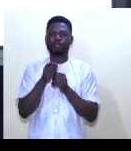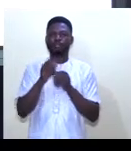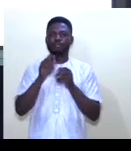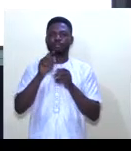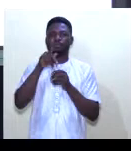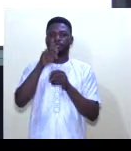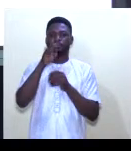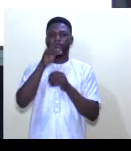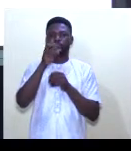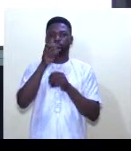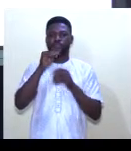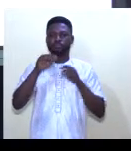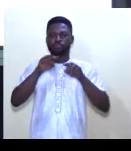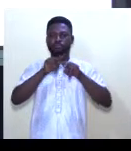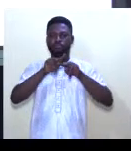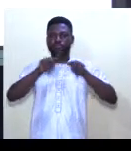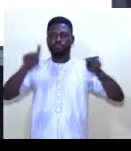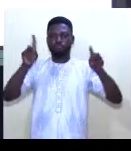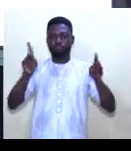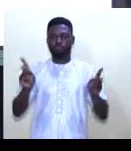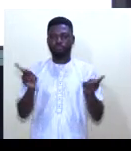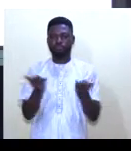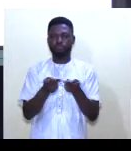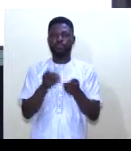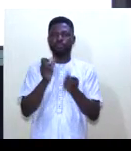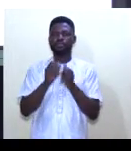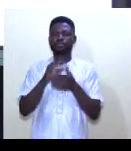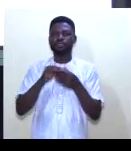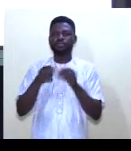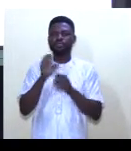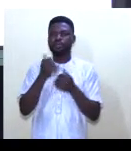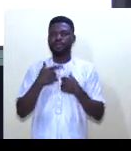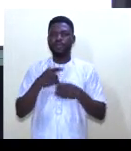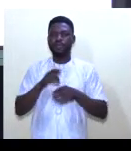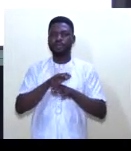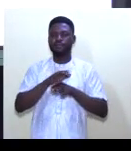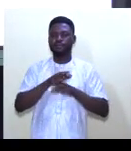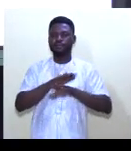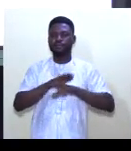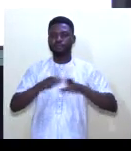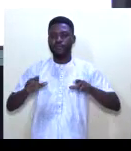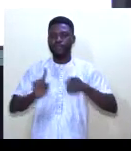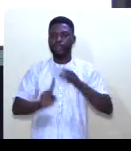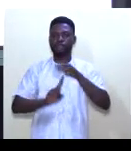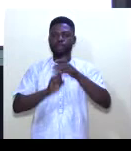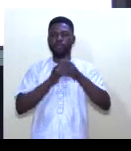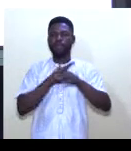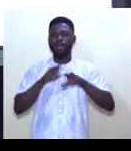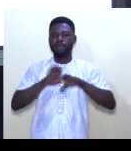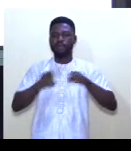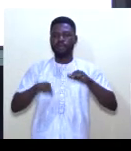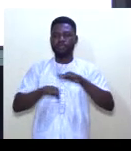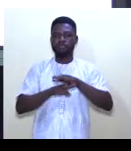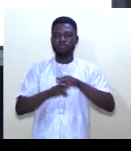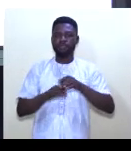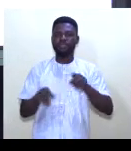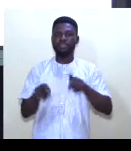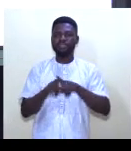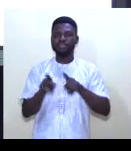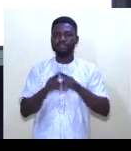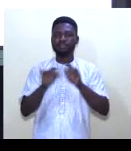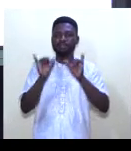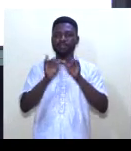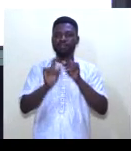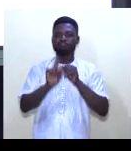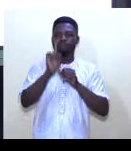true about prisms? Do you remember prisms? Read the statements. They have a flat top and a flat base. The top is the same